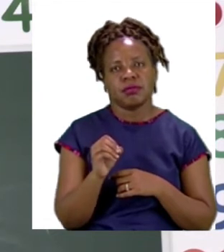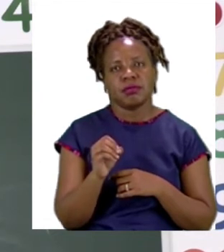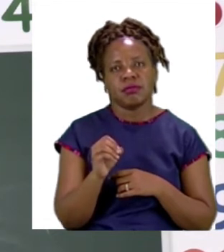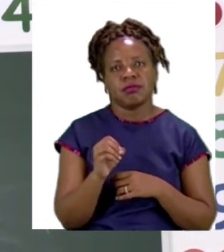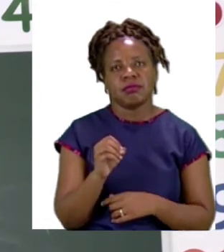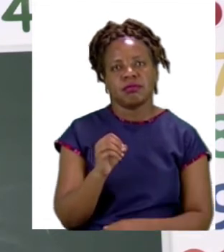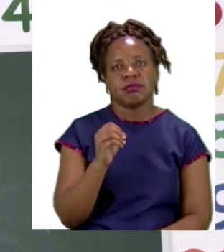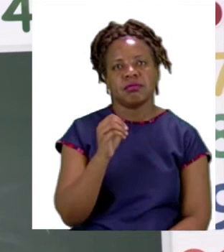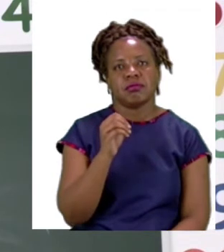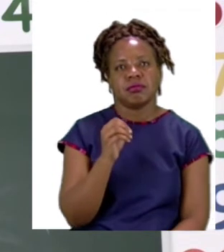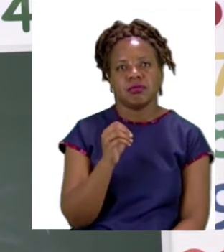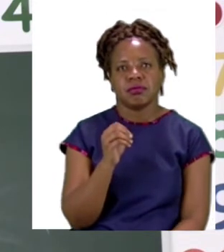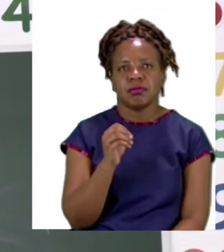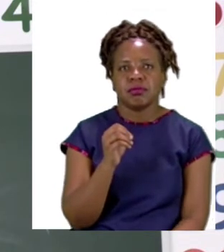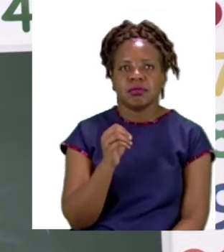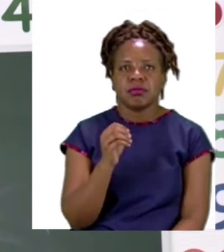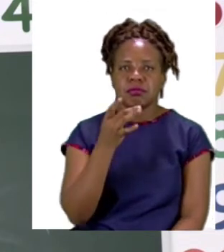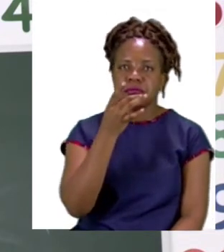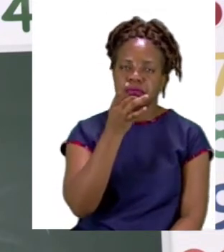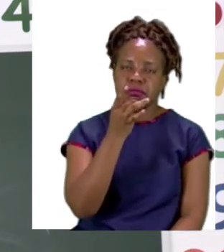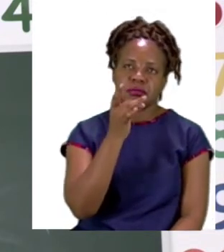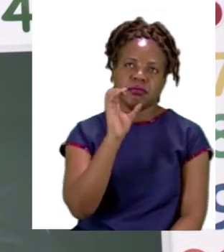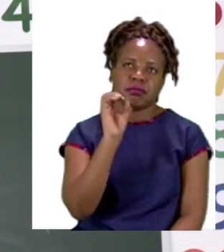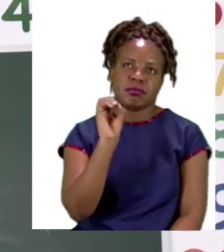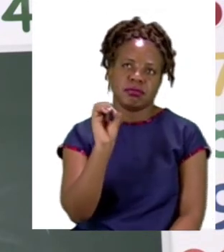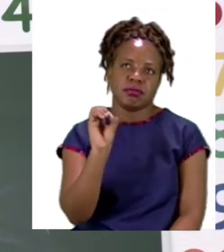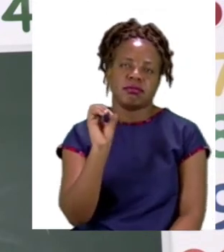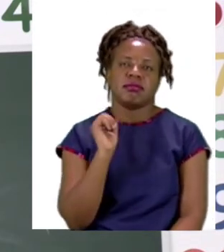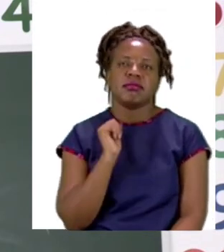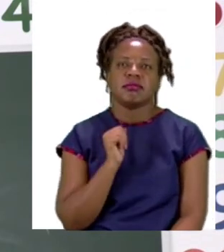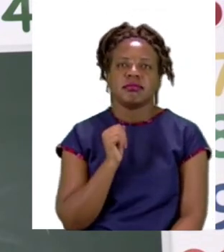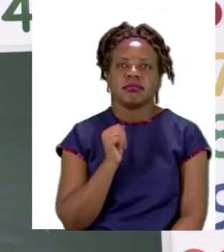answer, boys and girls, will be